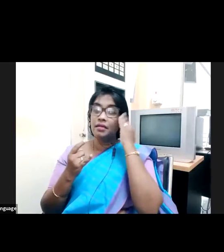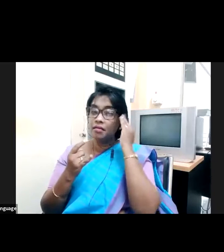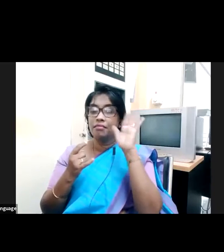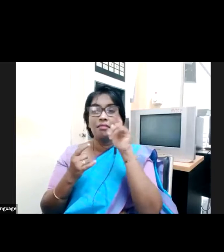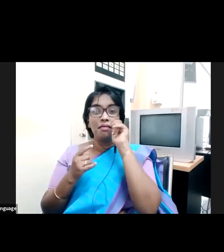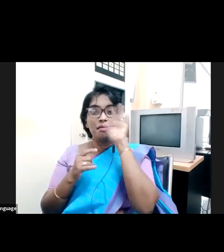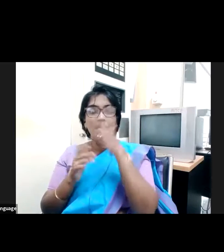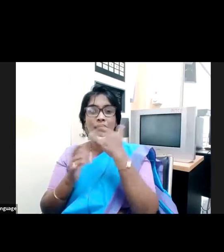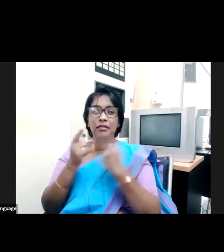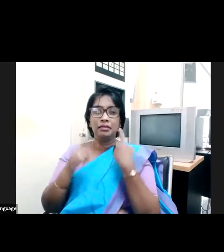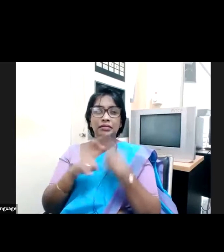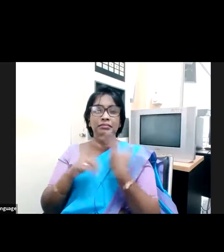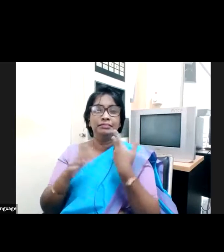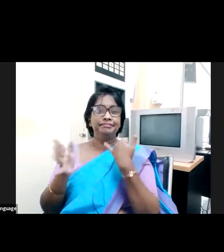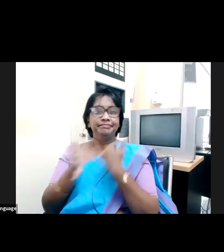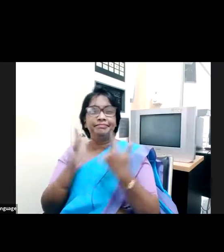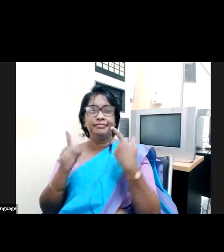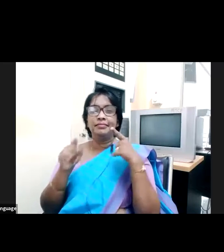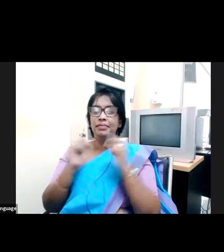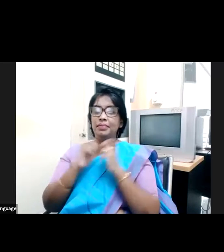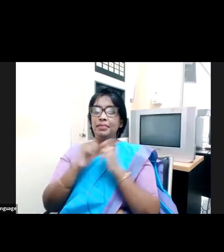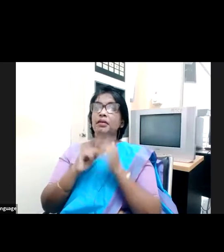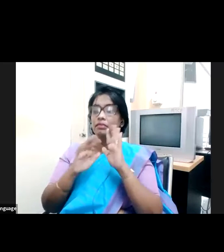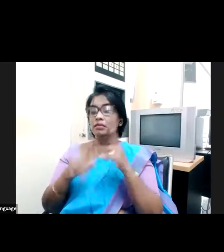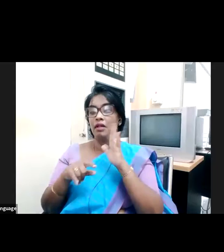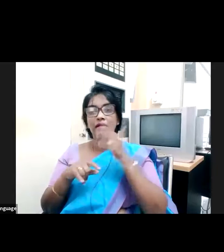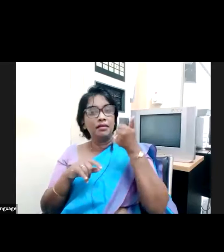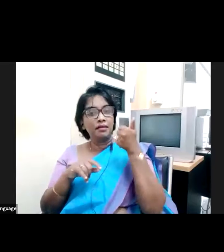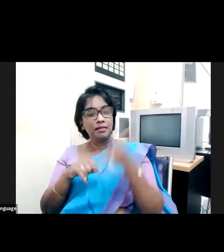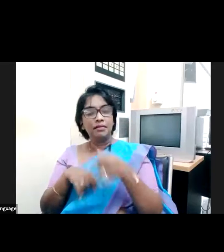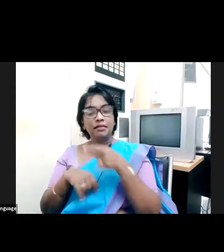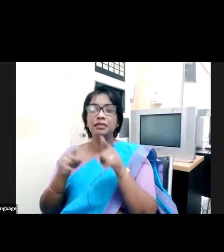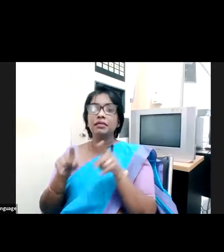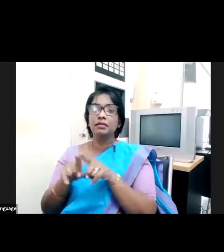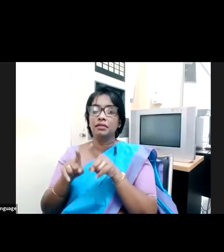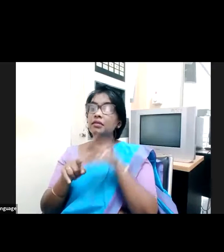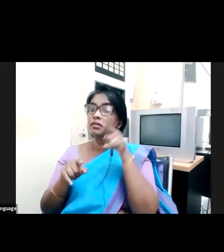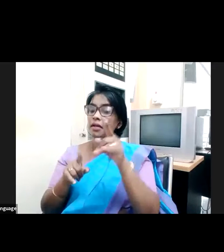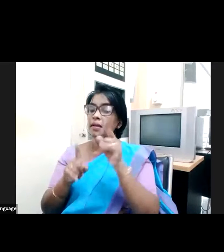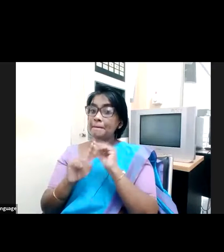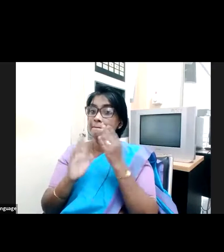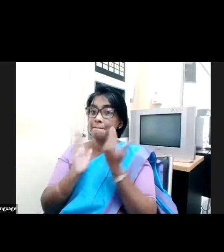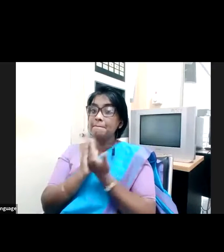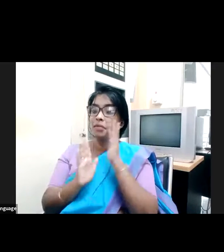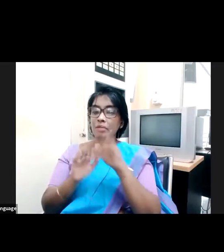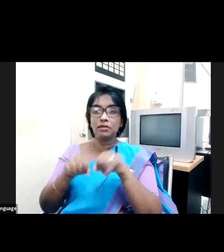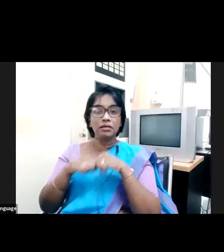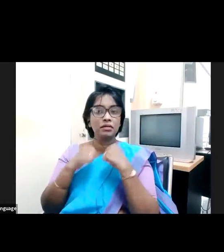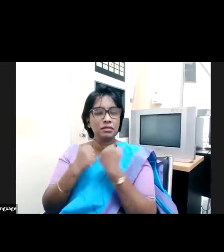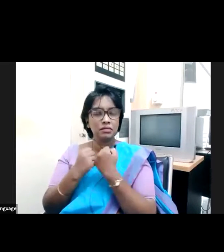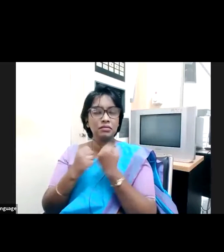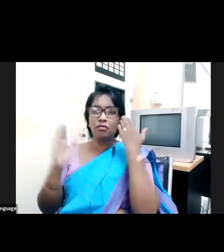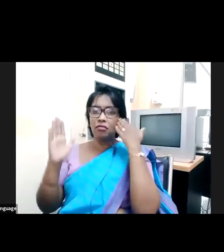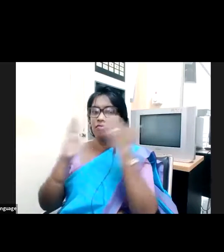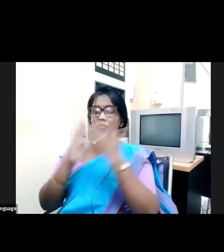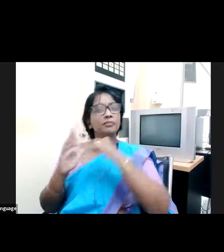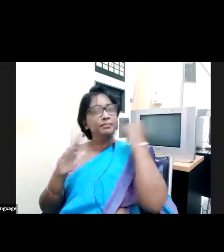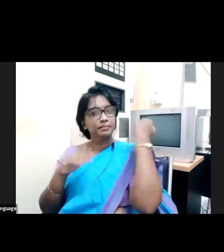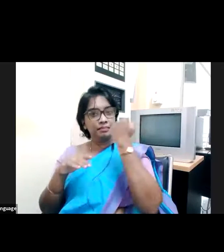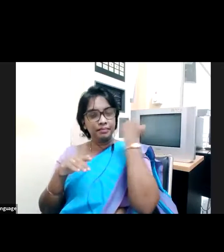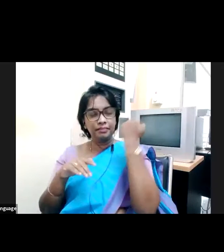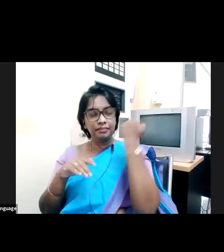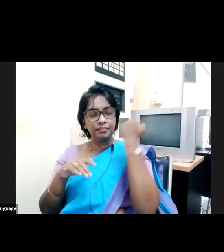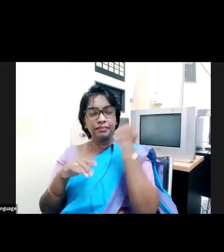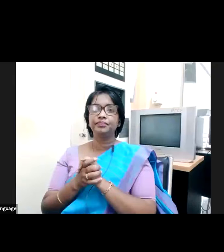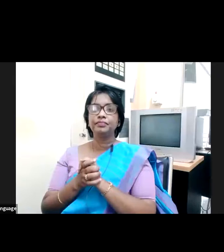also important that you have policies to address these aspects, as well as you